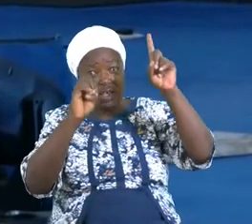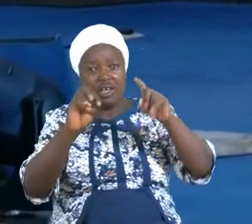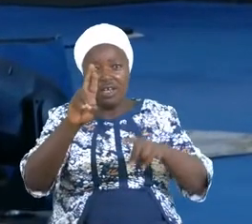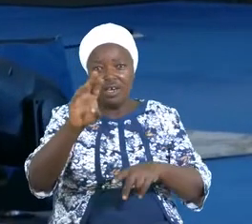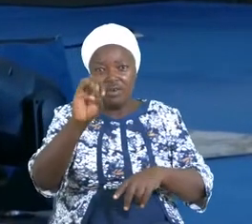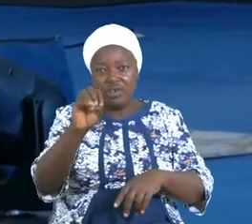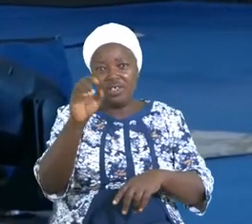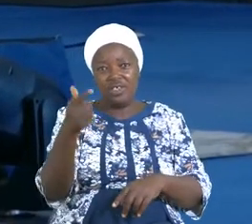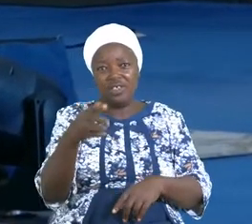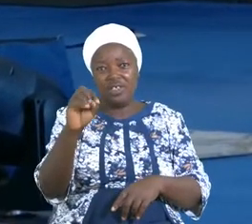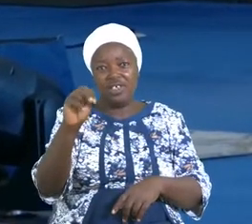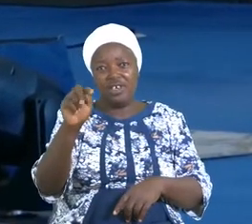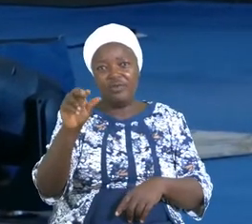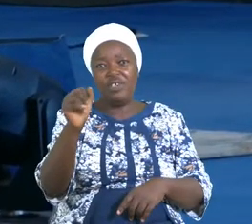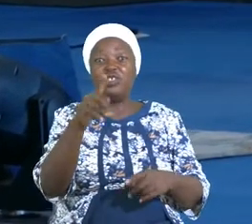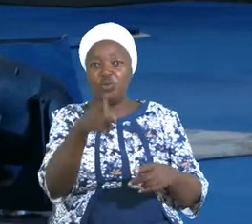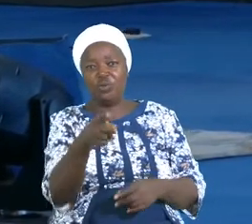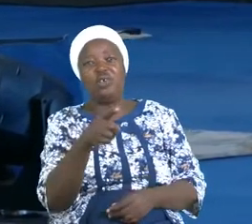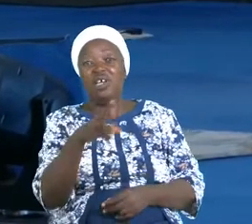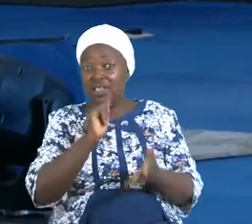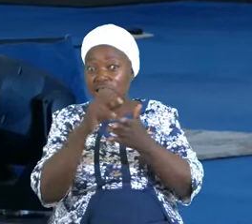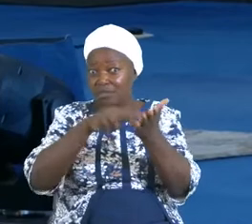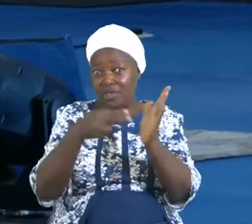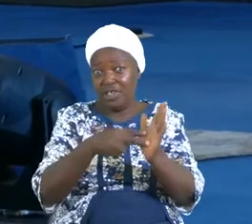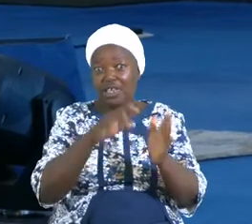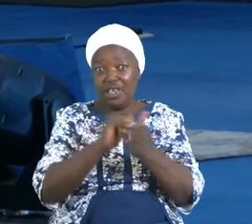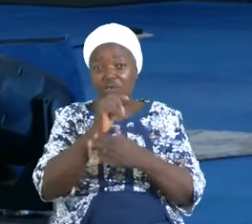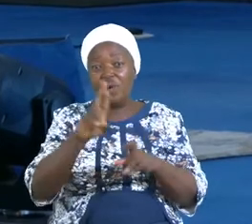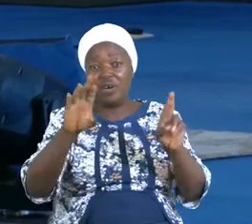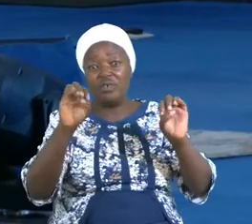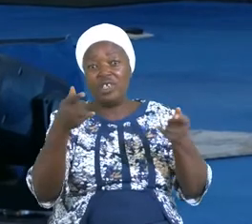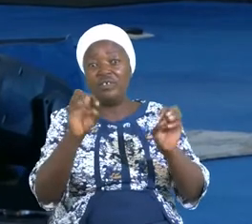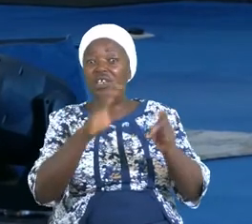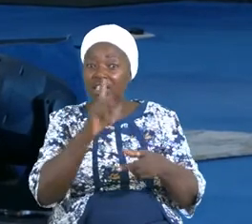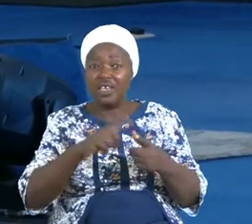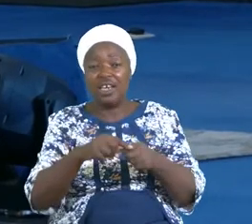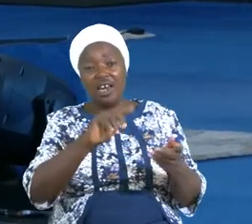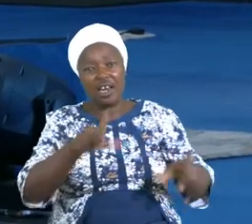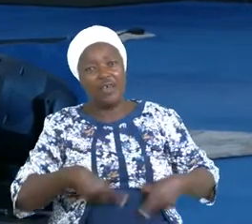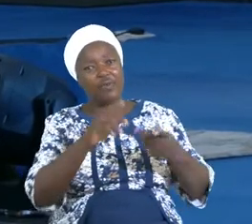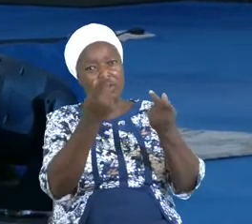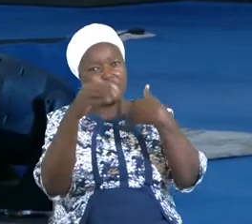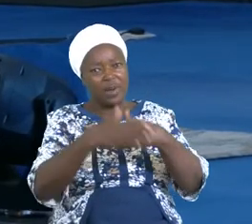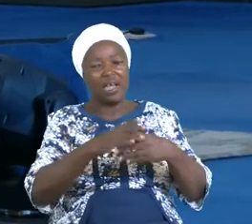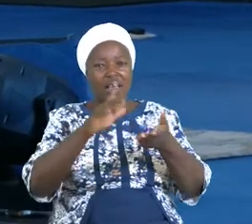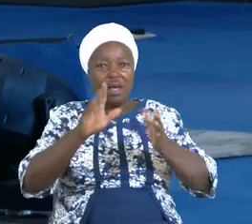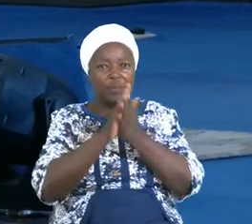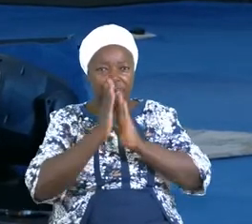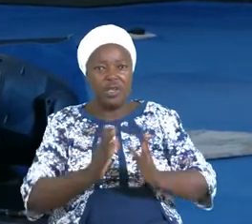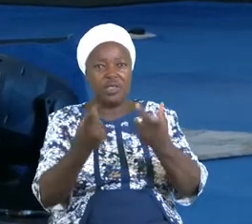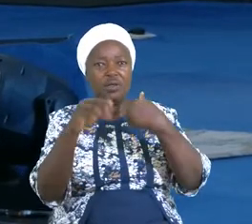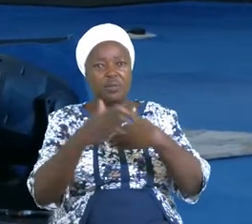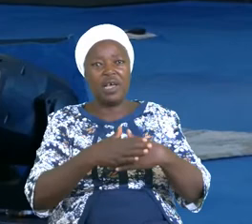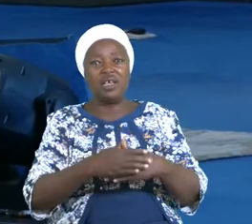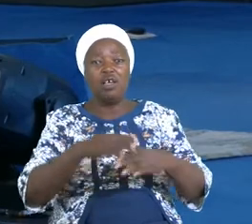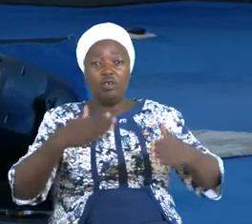That's what it means. You are regenerated. Life comes back. Peace comes back.